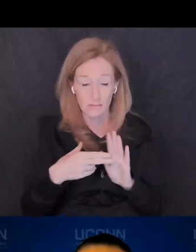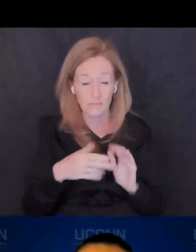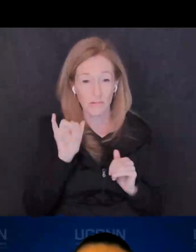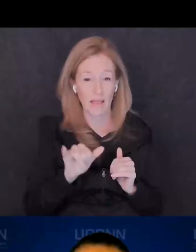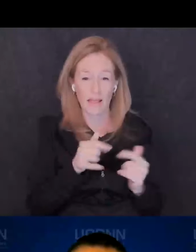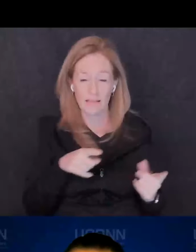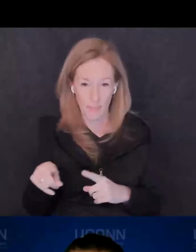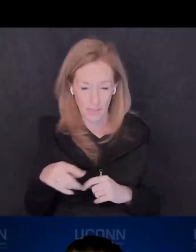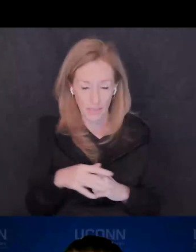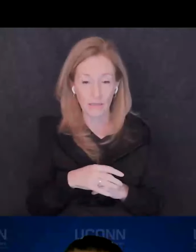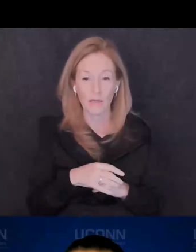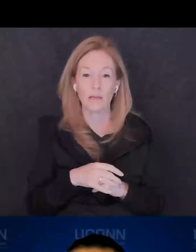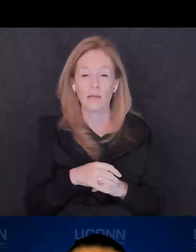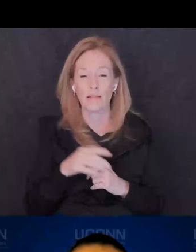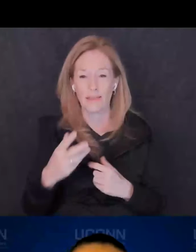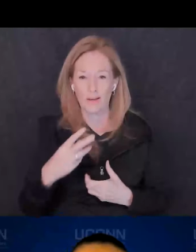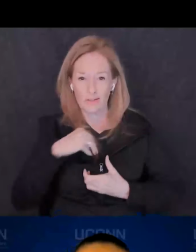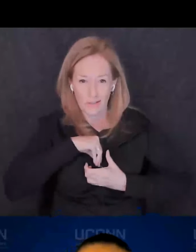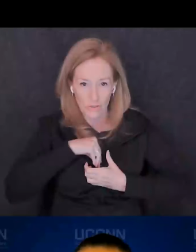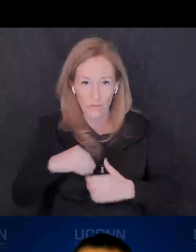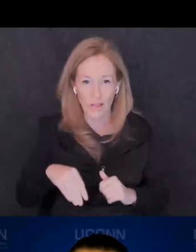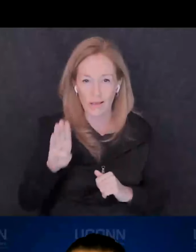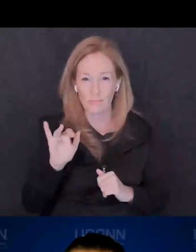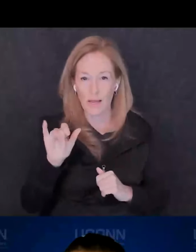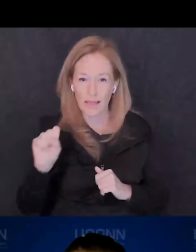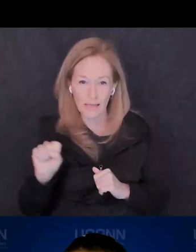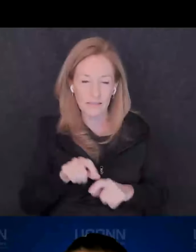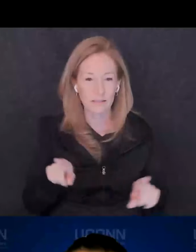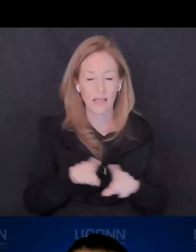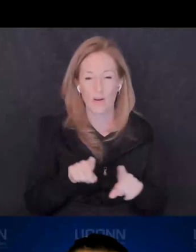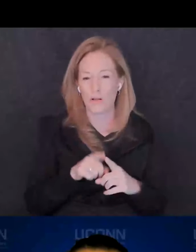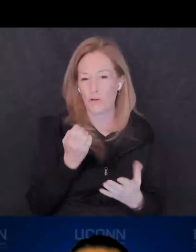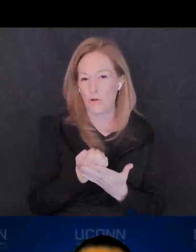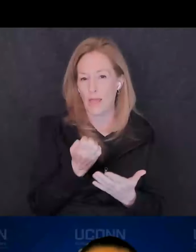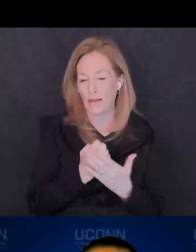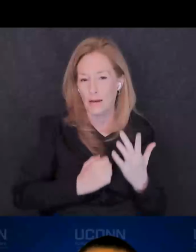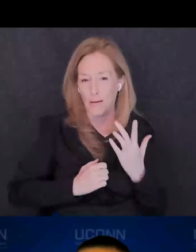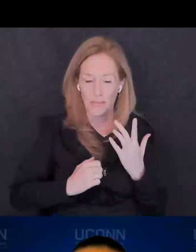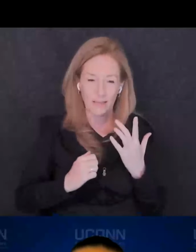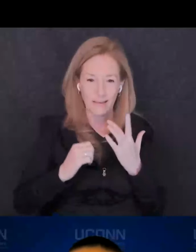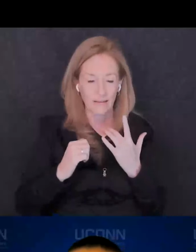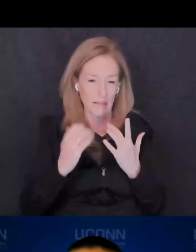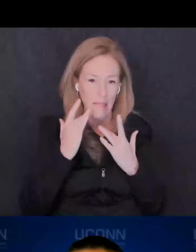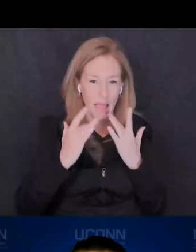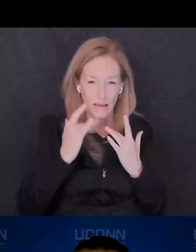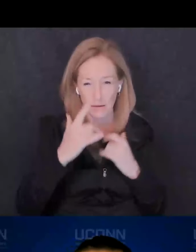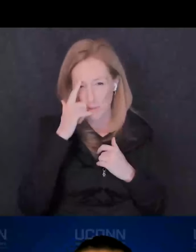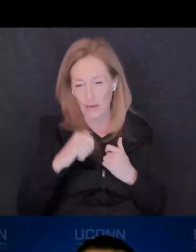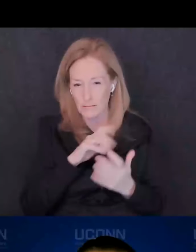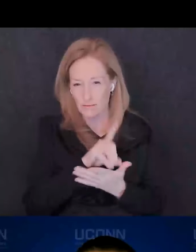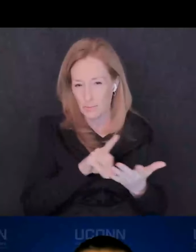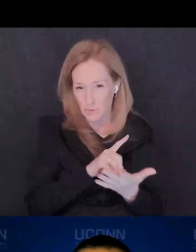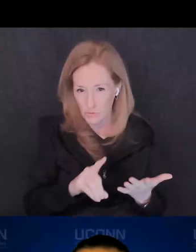navigated. There's a possibility of internalized biases and also economic hardships due to discrimination. So all of these things lead to higher rates